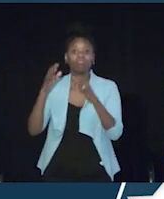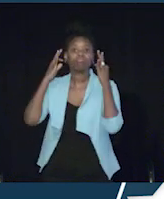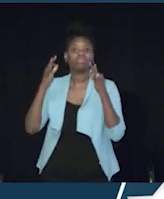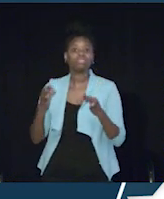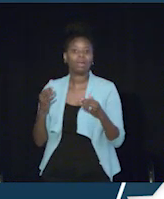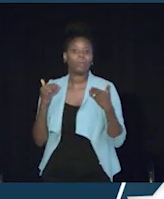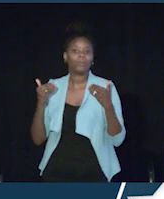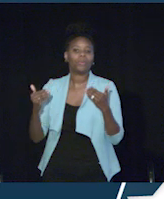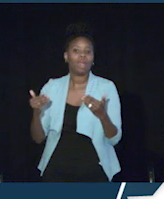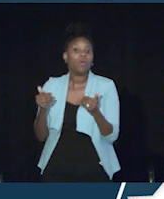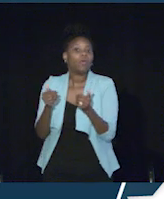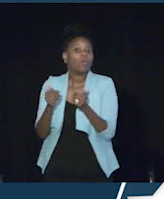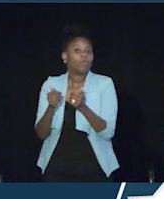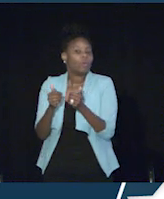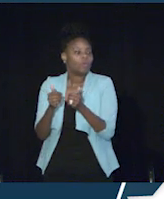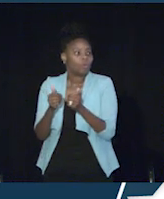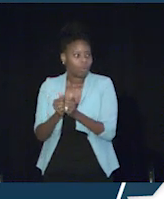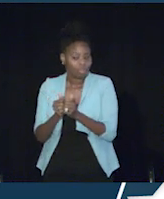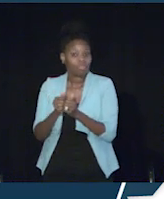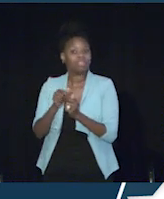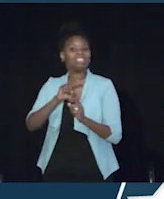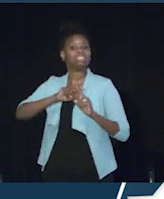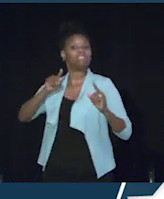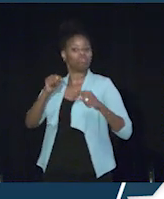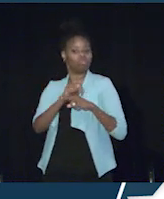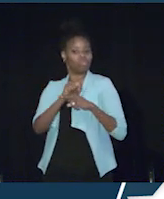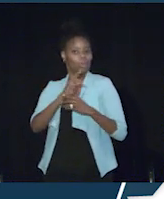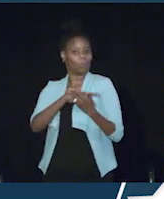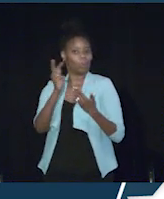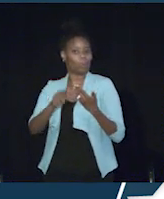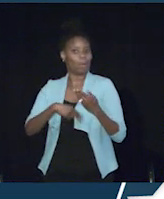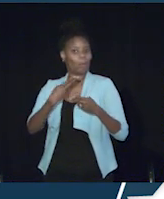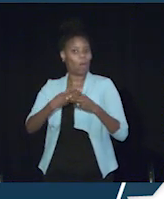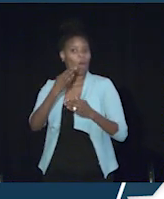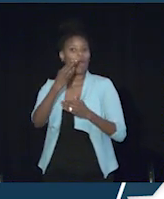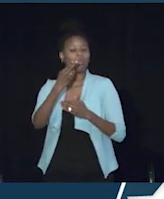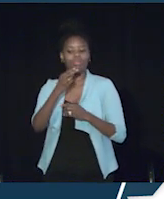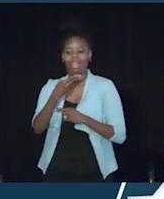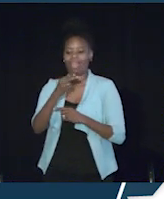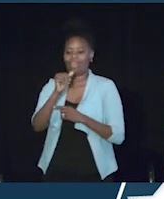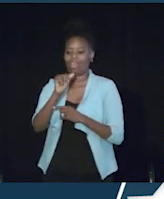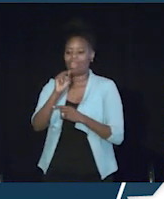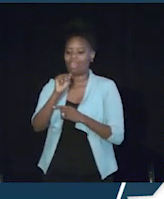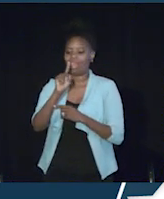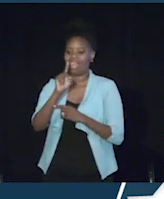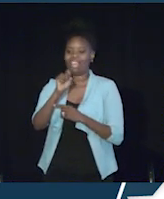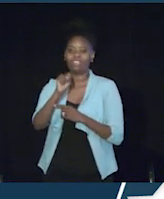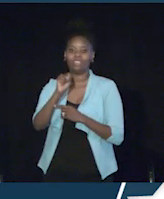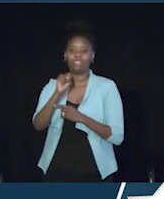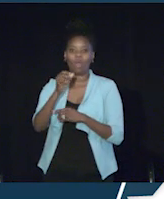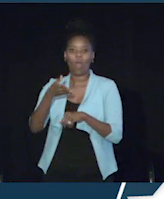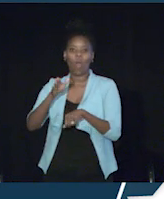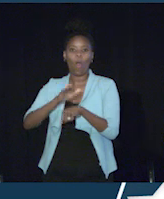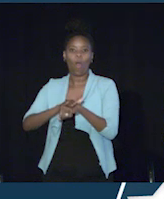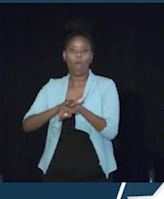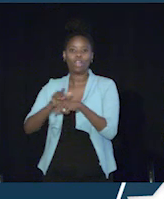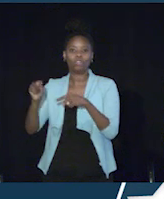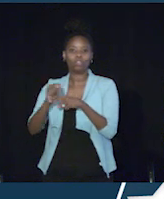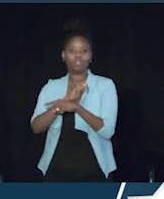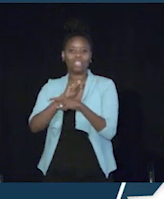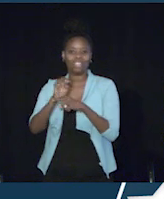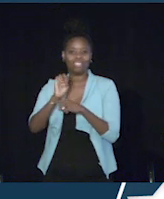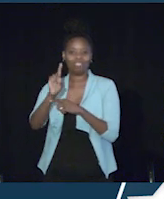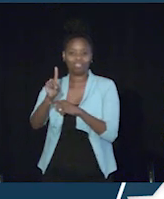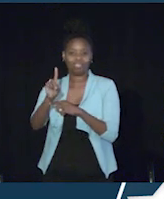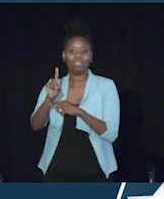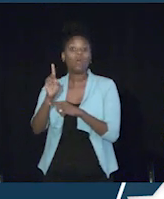deciding that he could try a different training program called Hands-On Education at Hyatt Hotel. That's a unique partnership